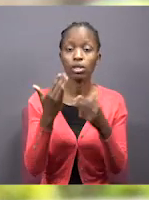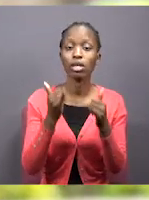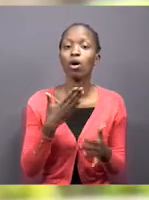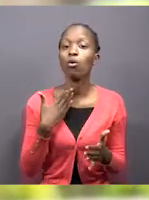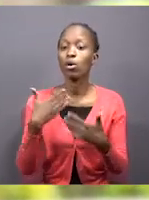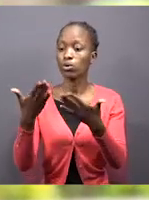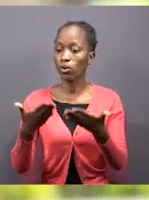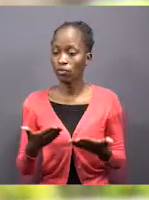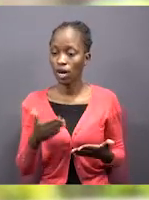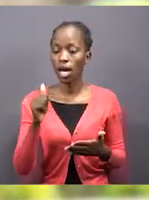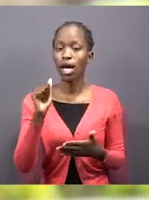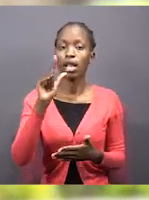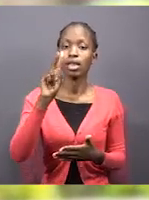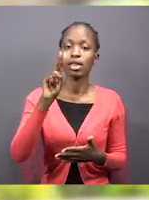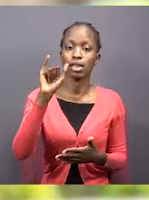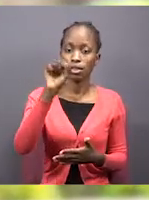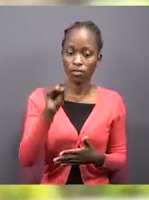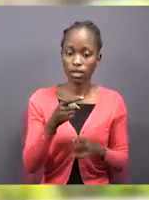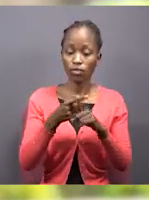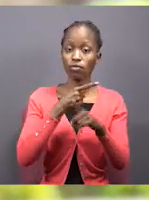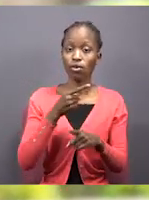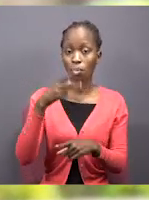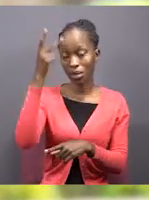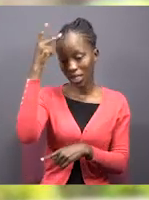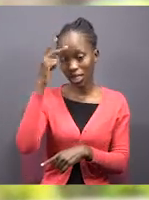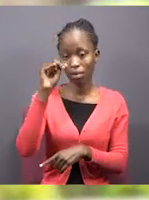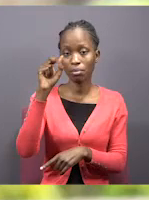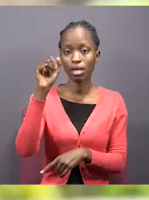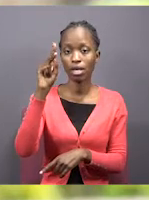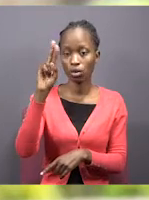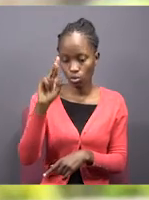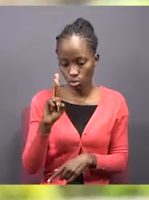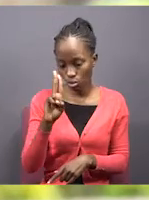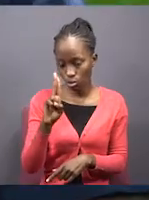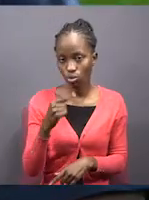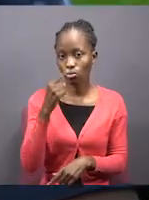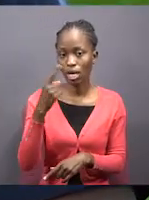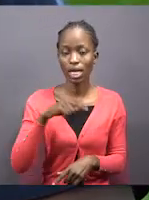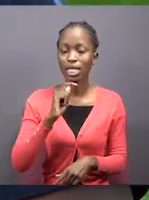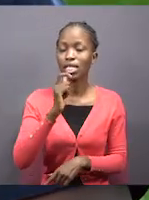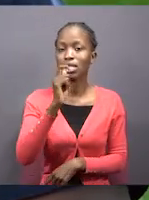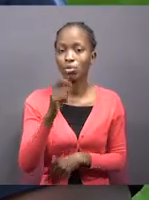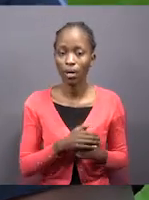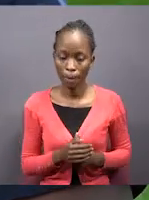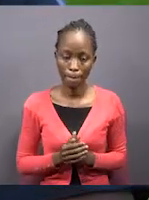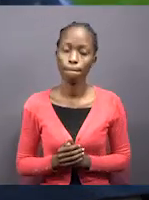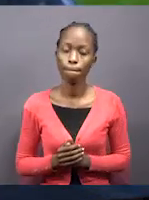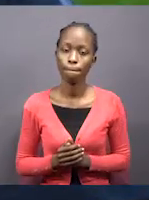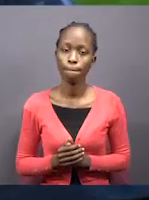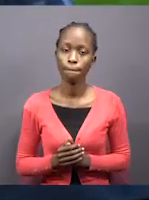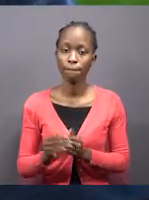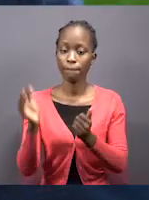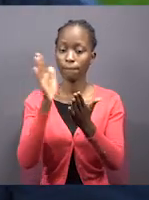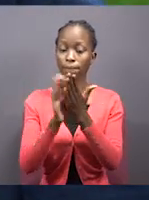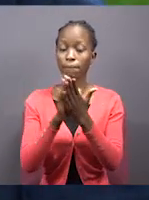Alvis, all the way from Citam, Nakuru, to give us a testimony. Praise the Lord, children, as we